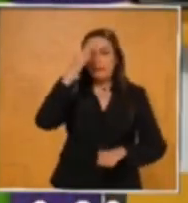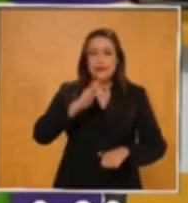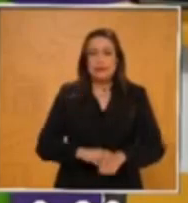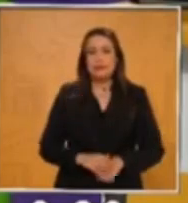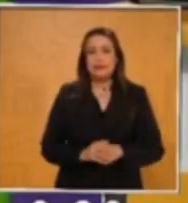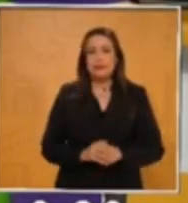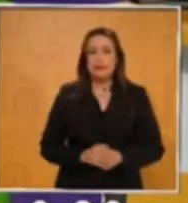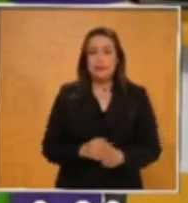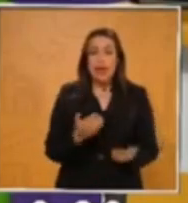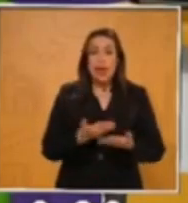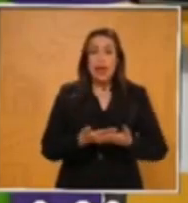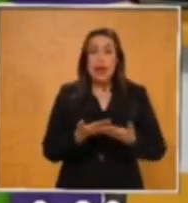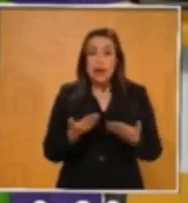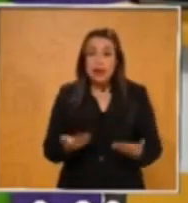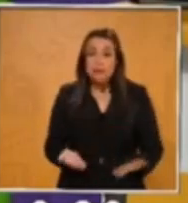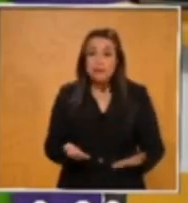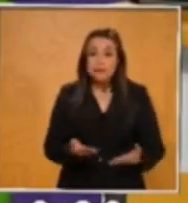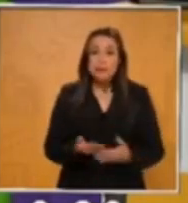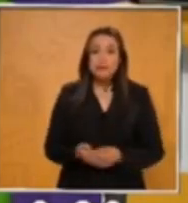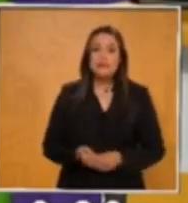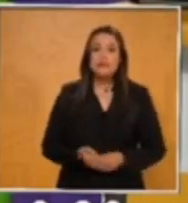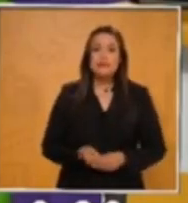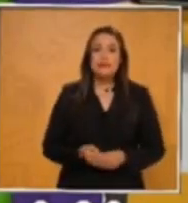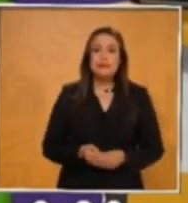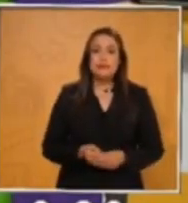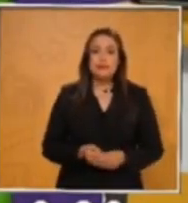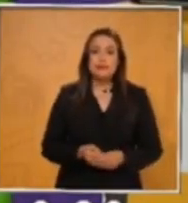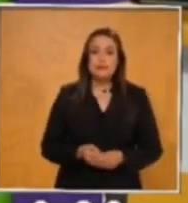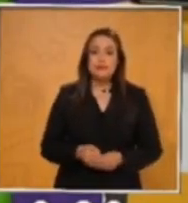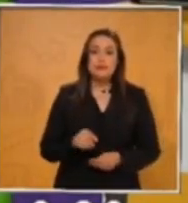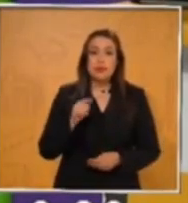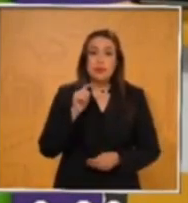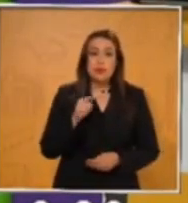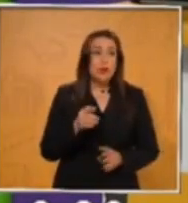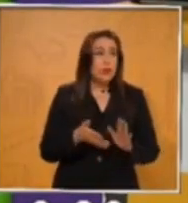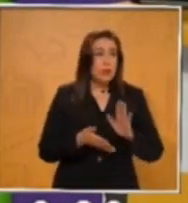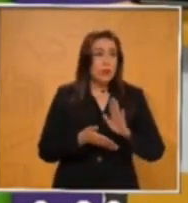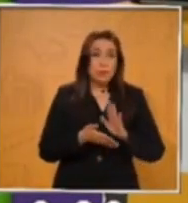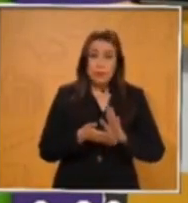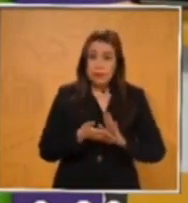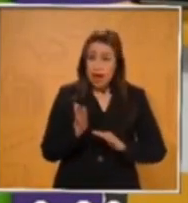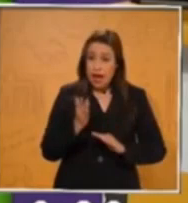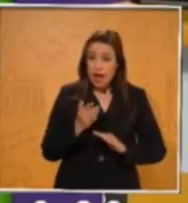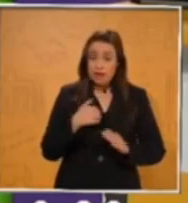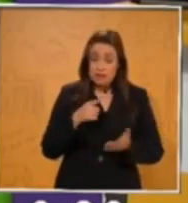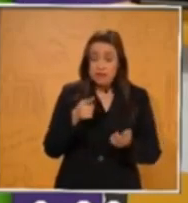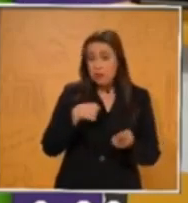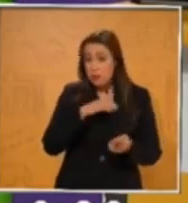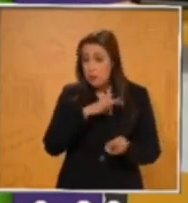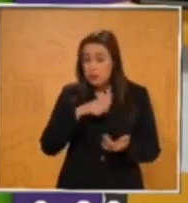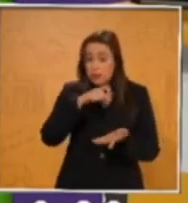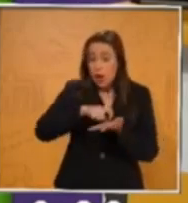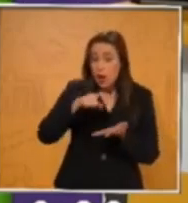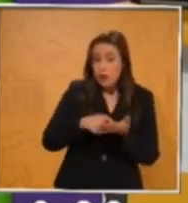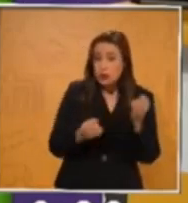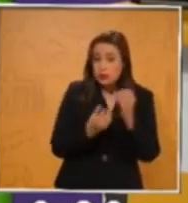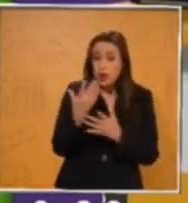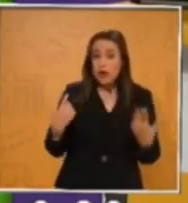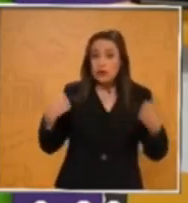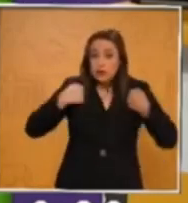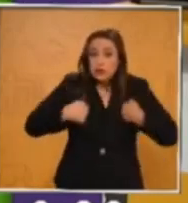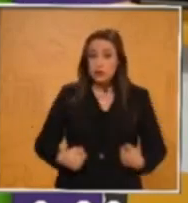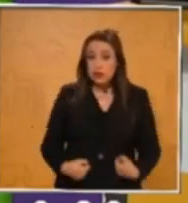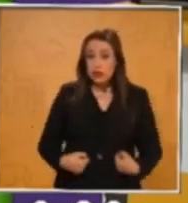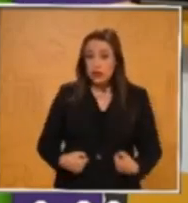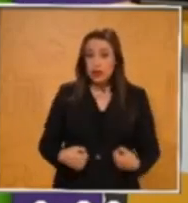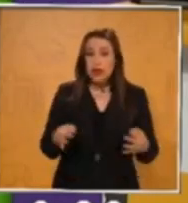In the present, you buy a new sweater. You buy a new sweater. What is the action in blue, please?